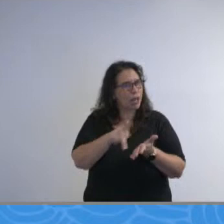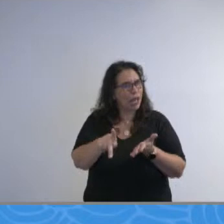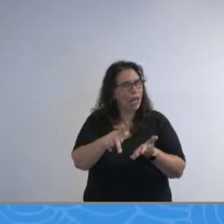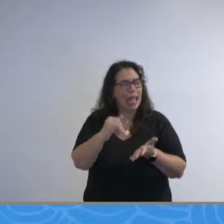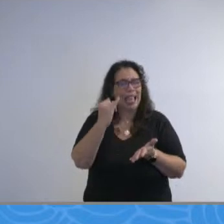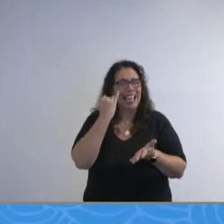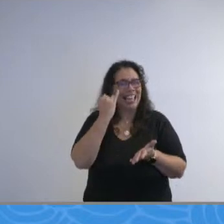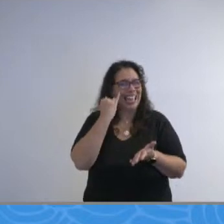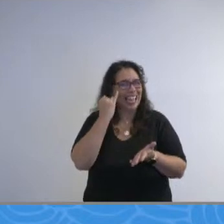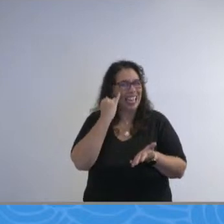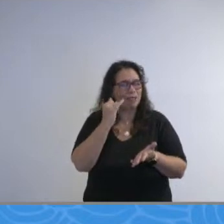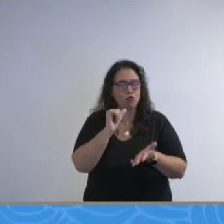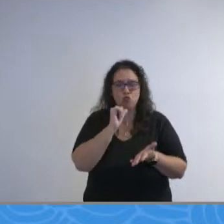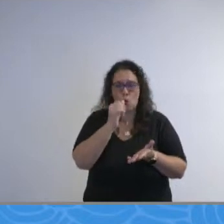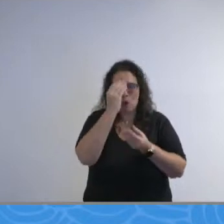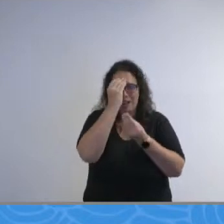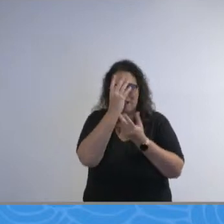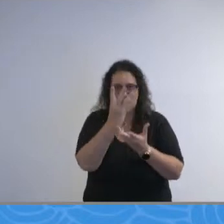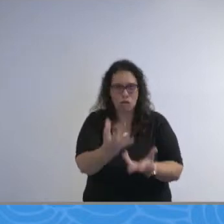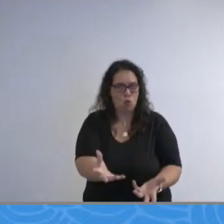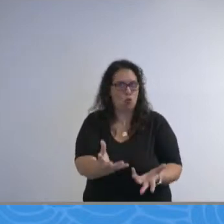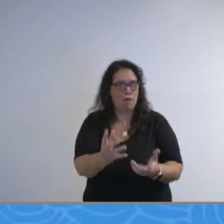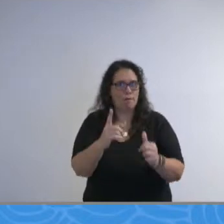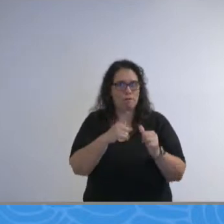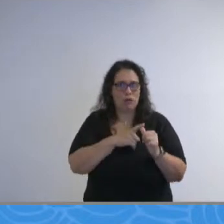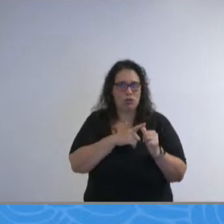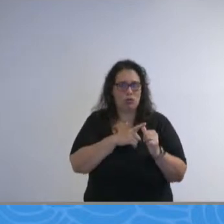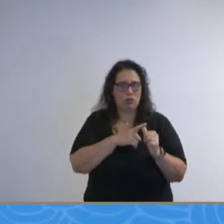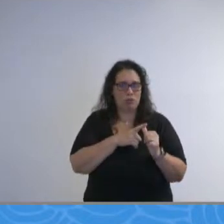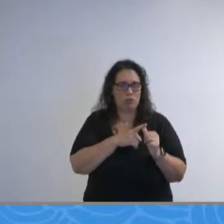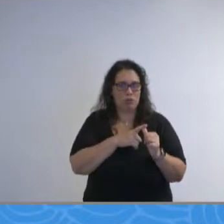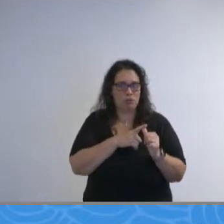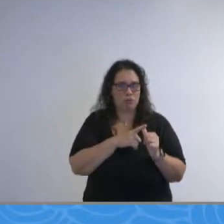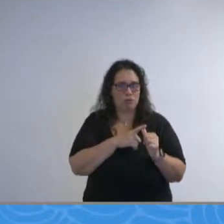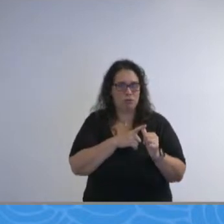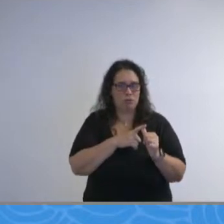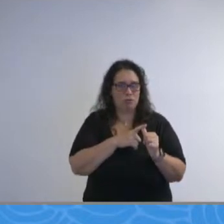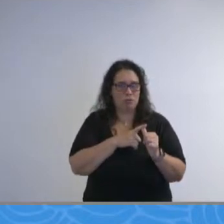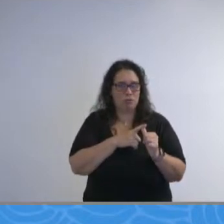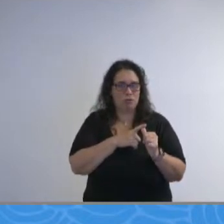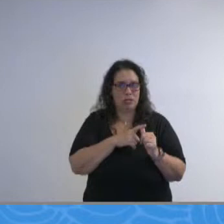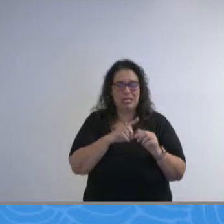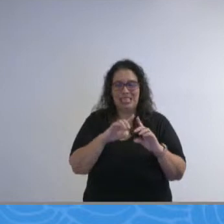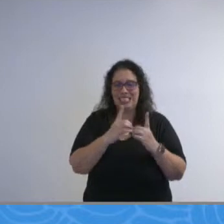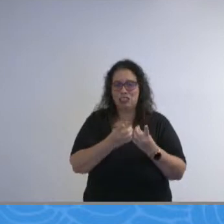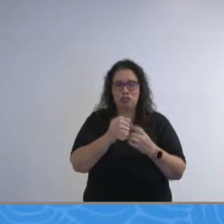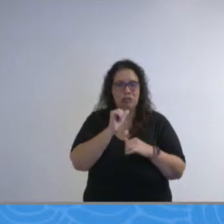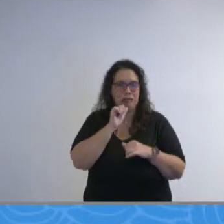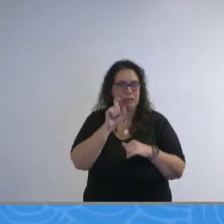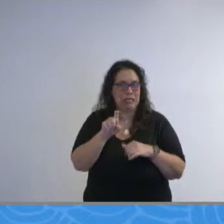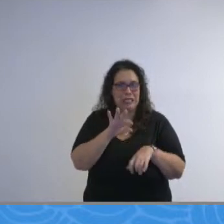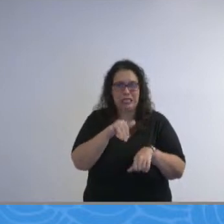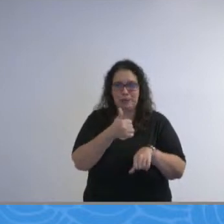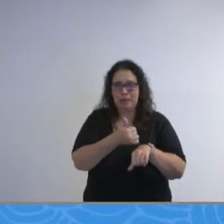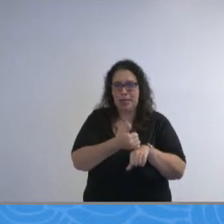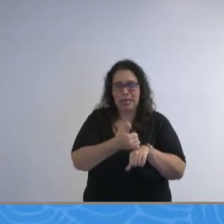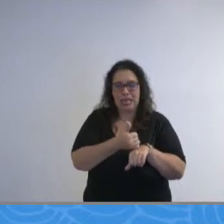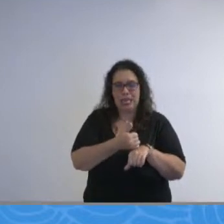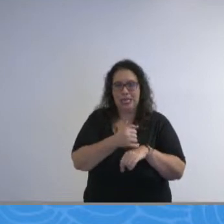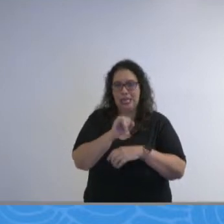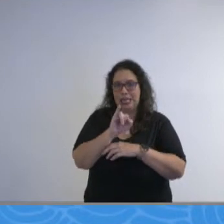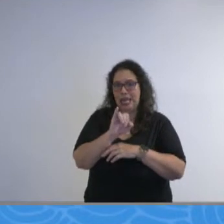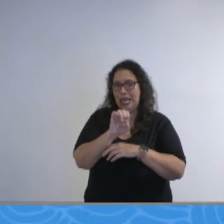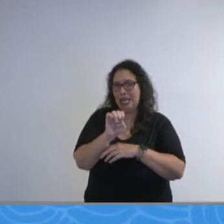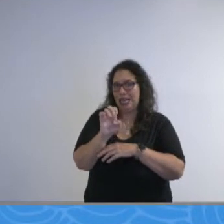not notified before the assessment. They do not need to implement the evaluation, but